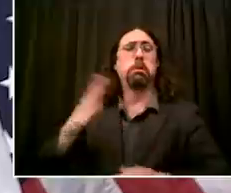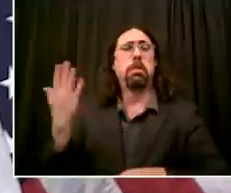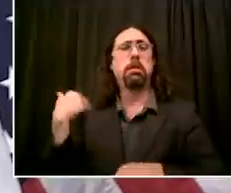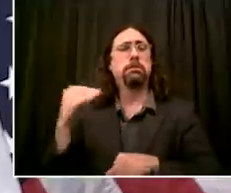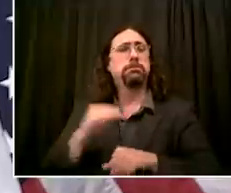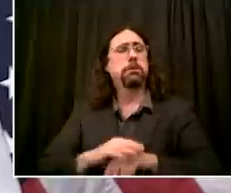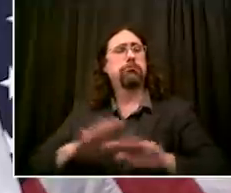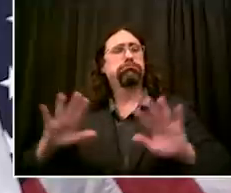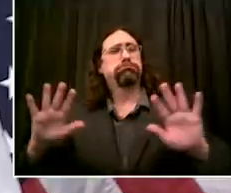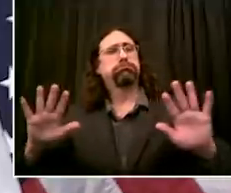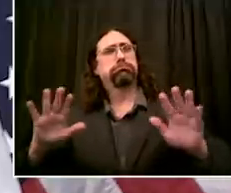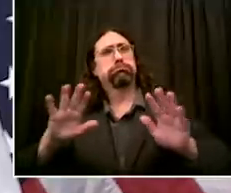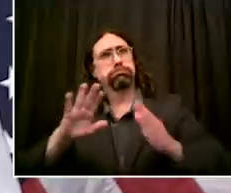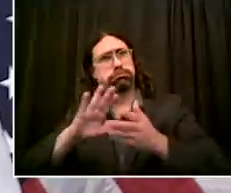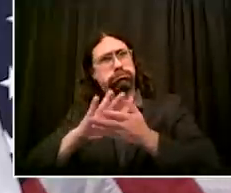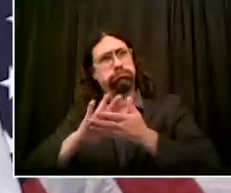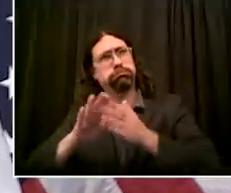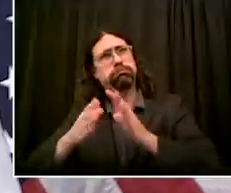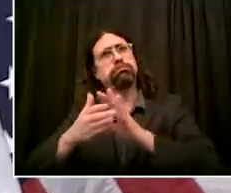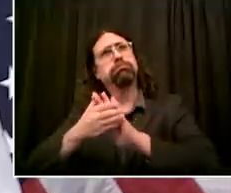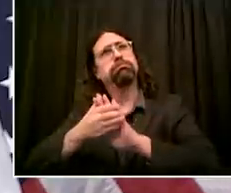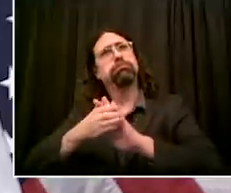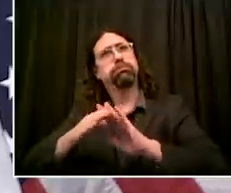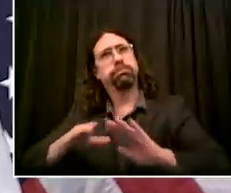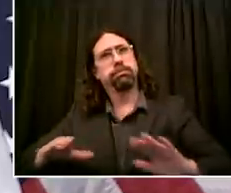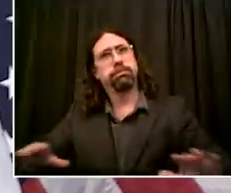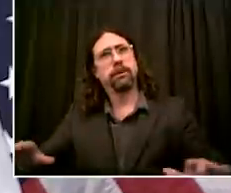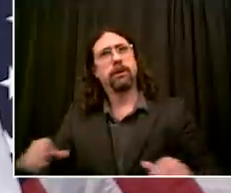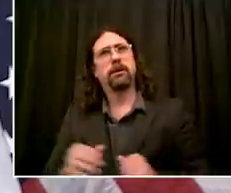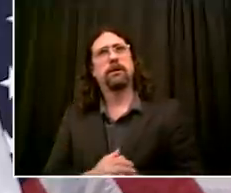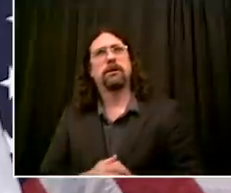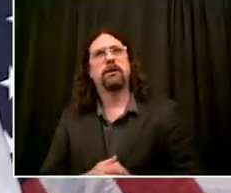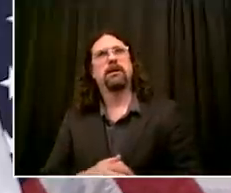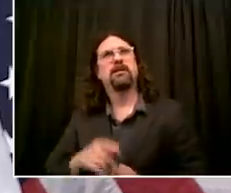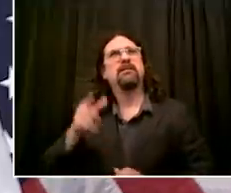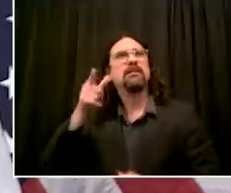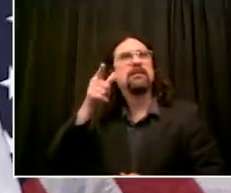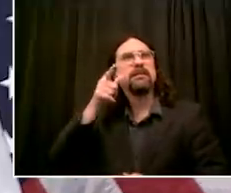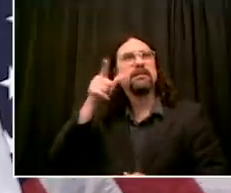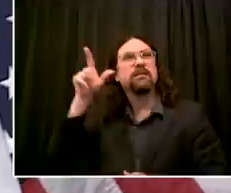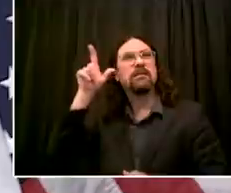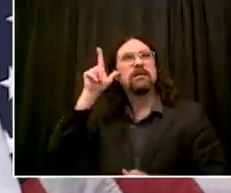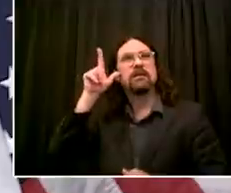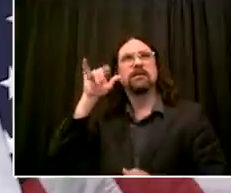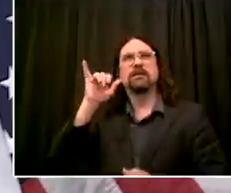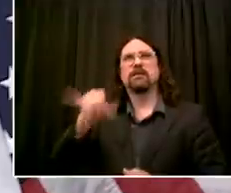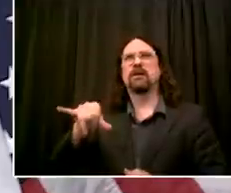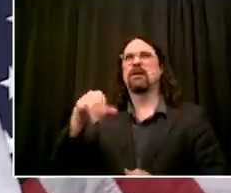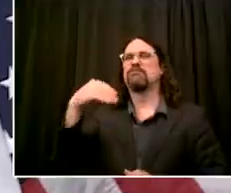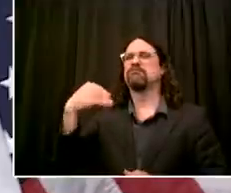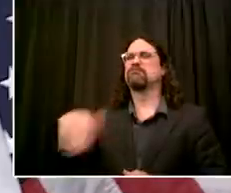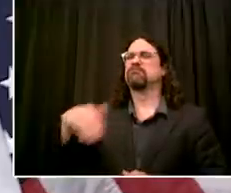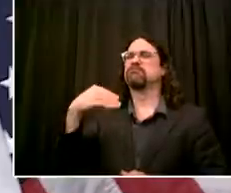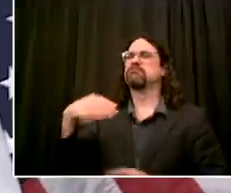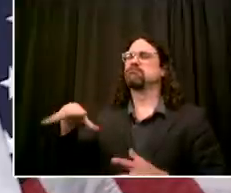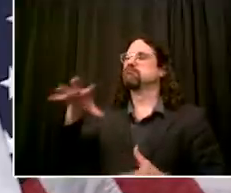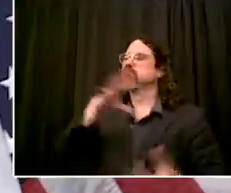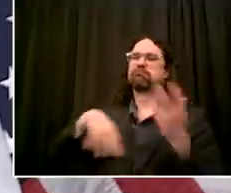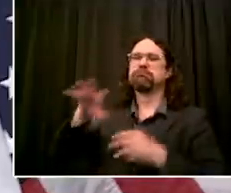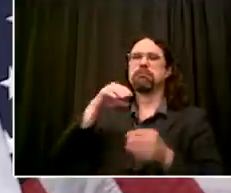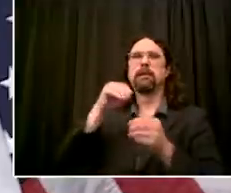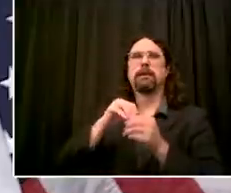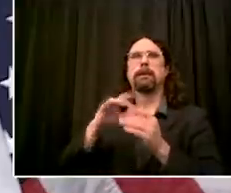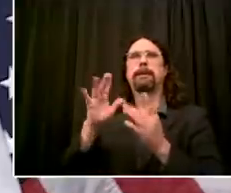before did not see that kind of activity in any meaningful number last night. So,